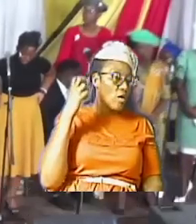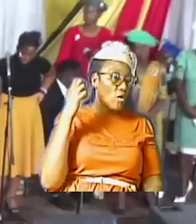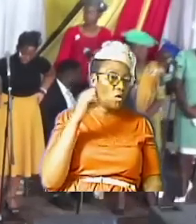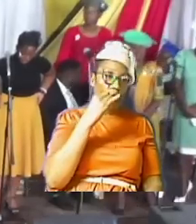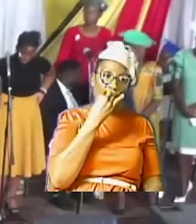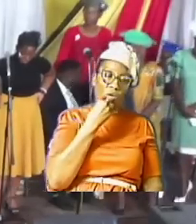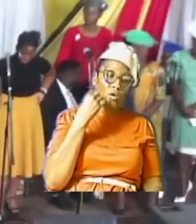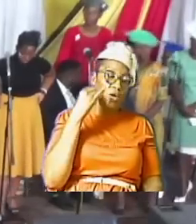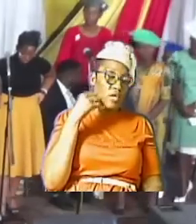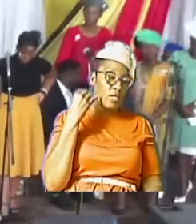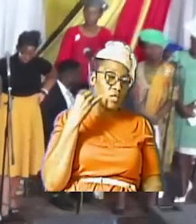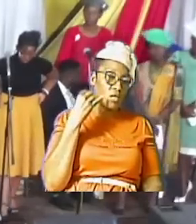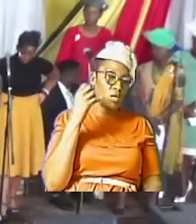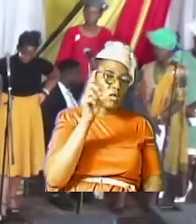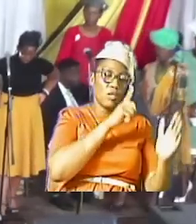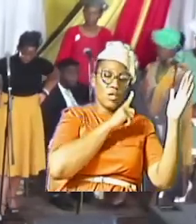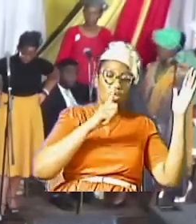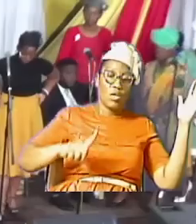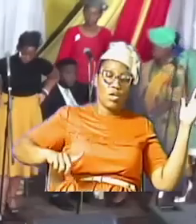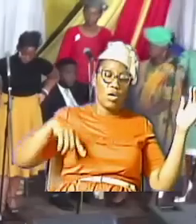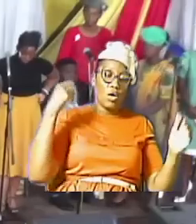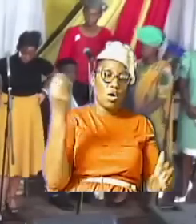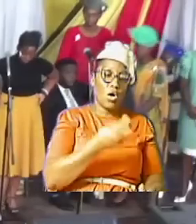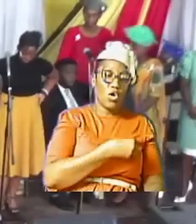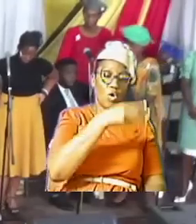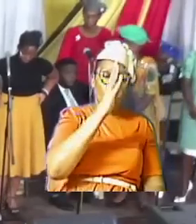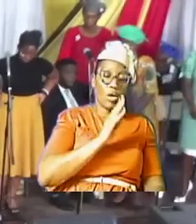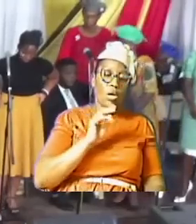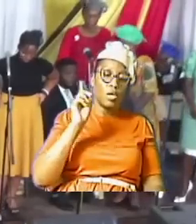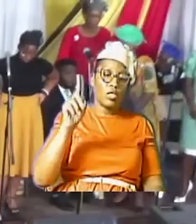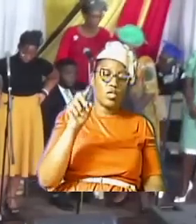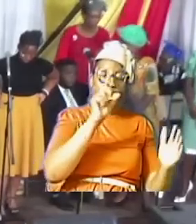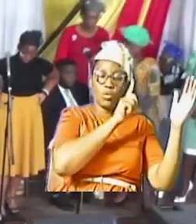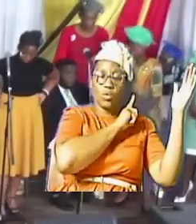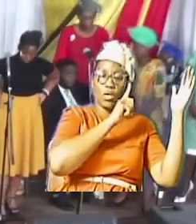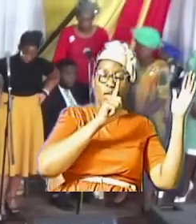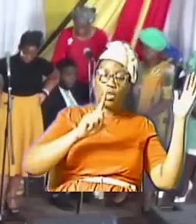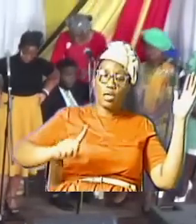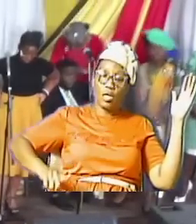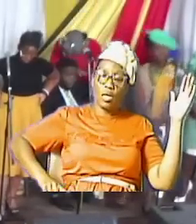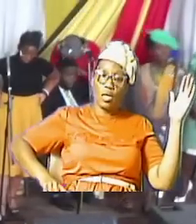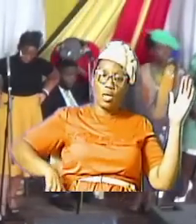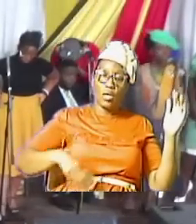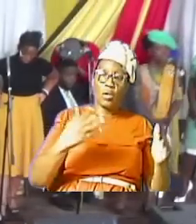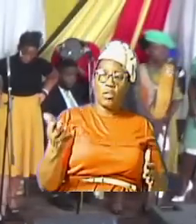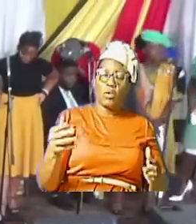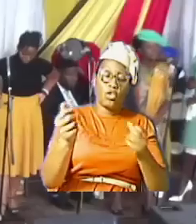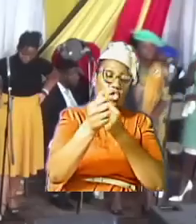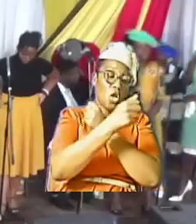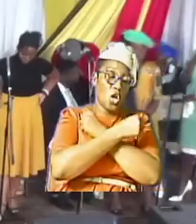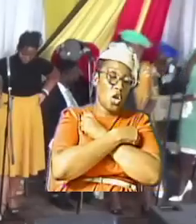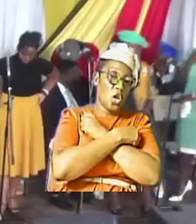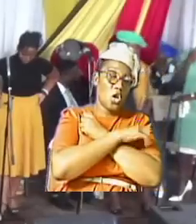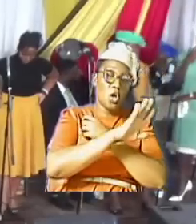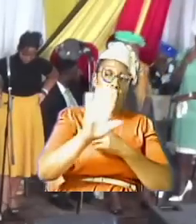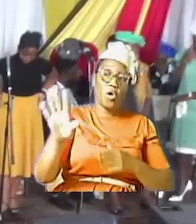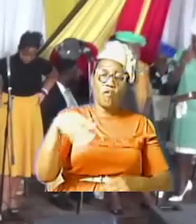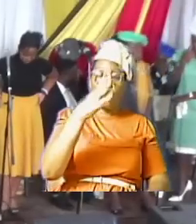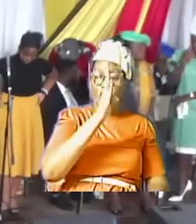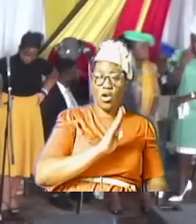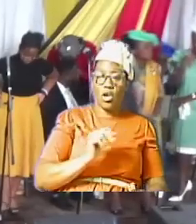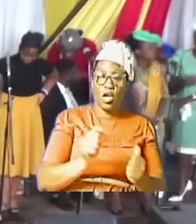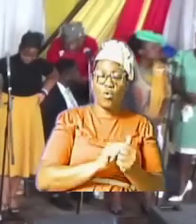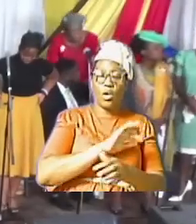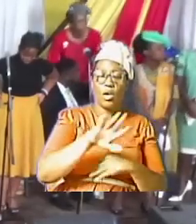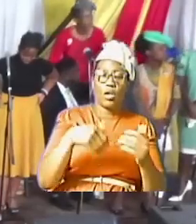Hear, O Israel, the Lord our God is one Lord. And thou shalt love the Lord thy God with all